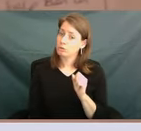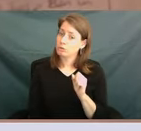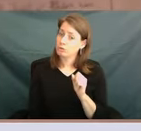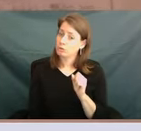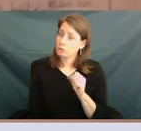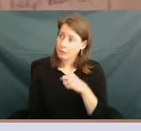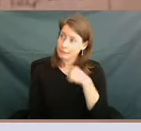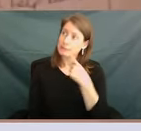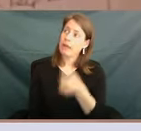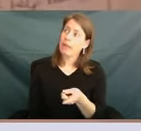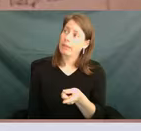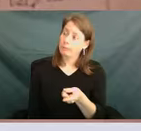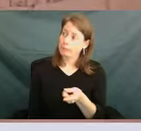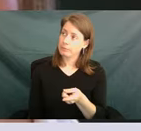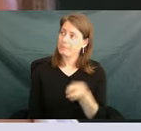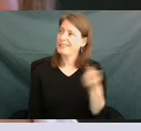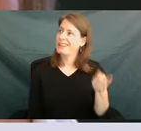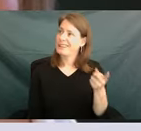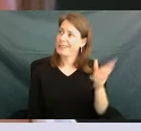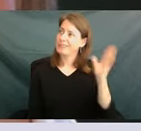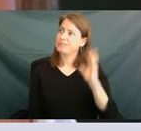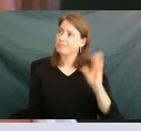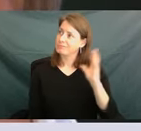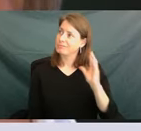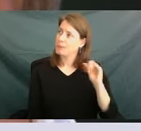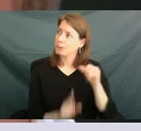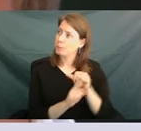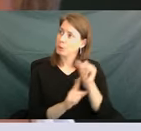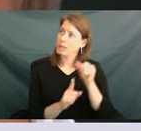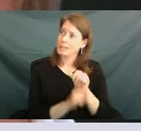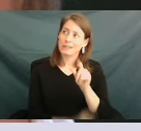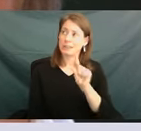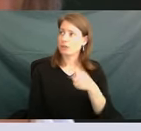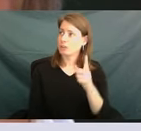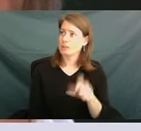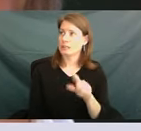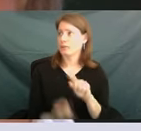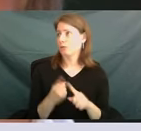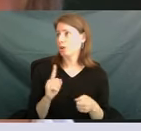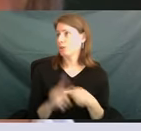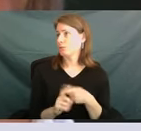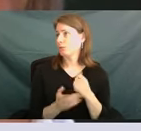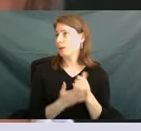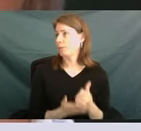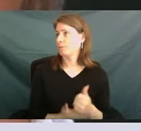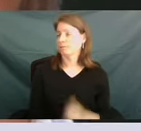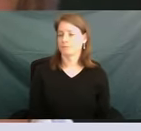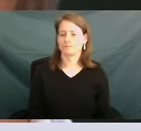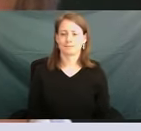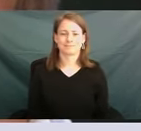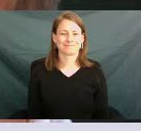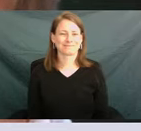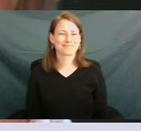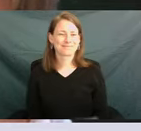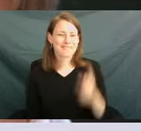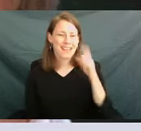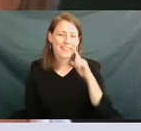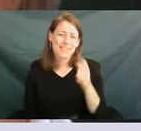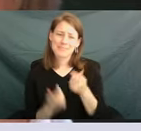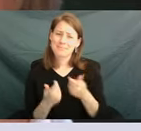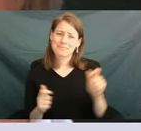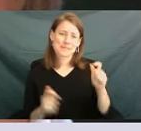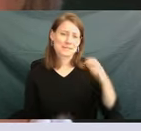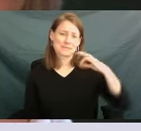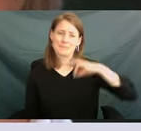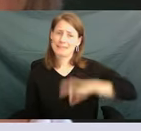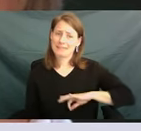some friends to help him out. I think the main benefit is that they get to improve their tolerance and